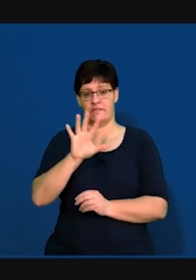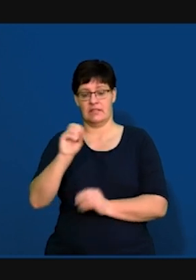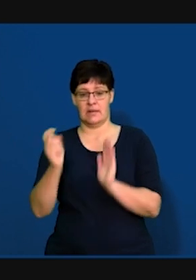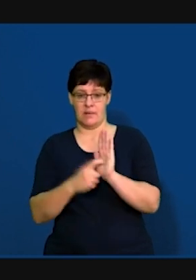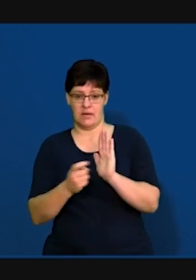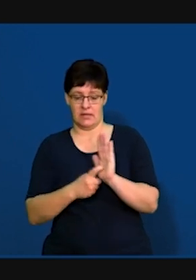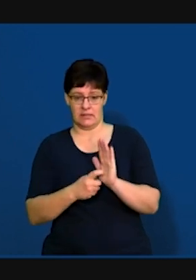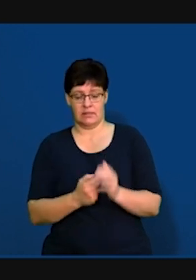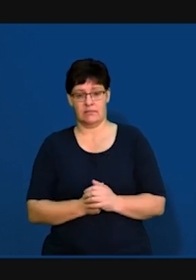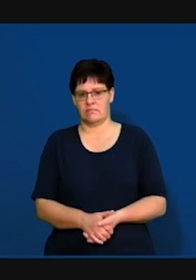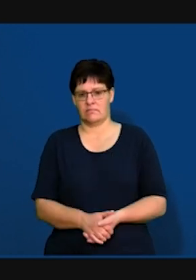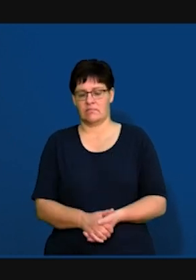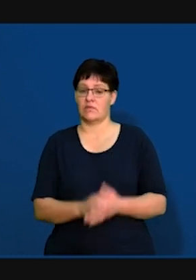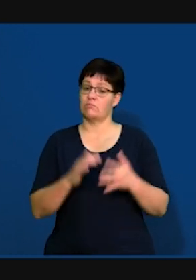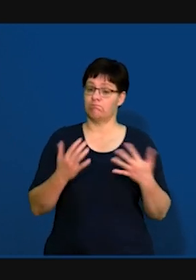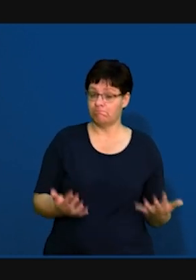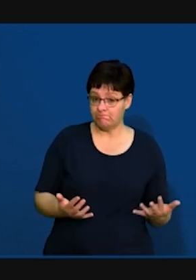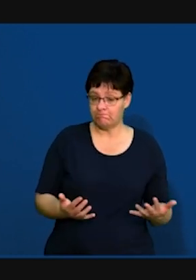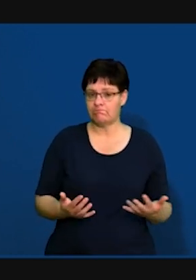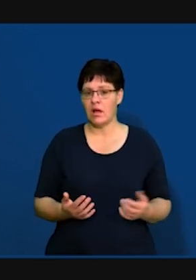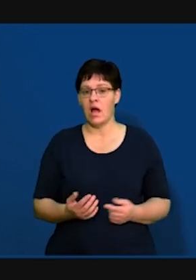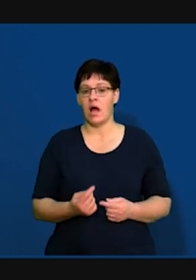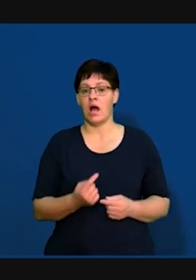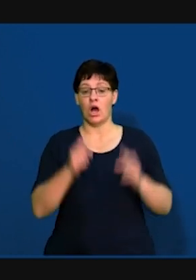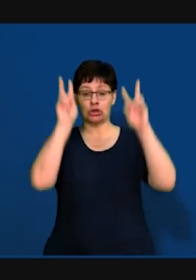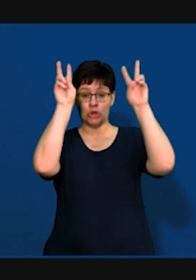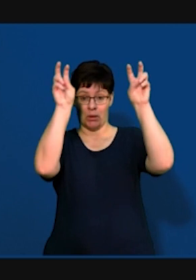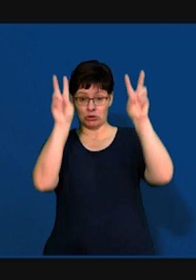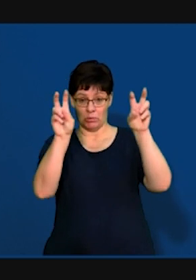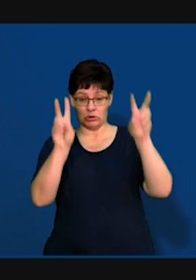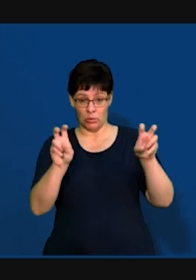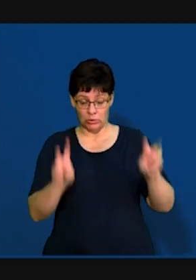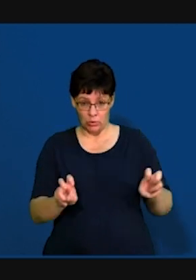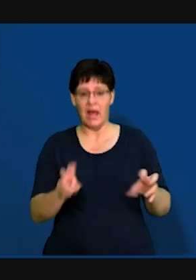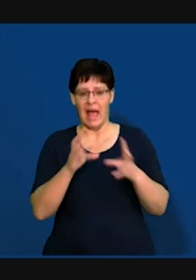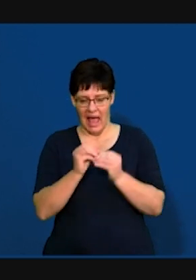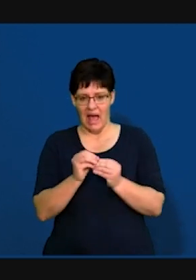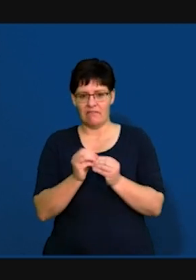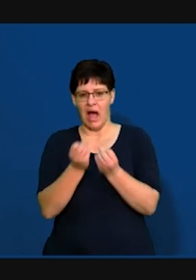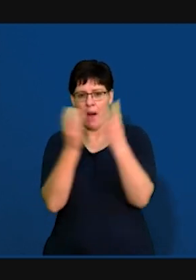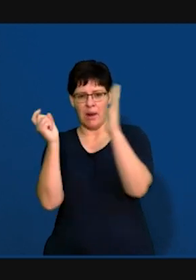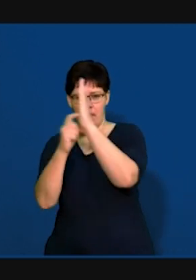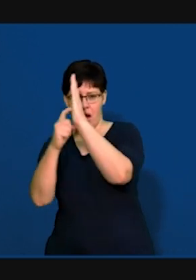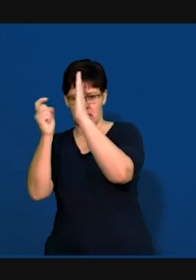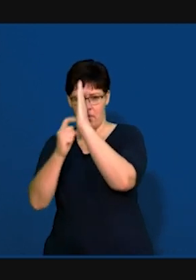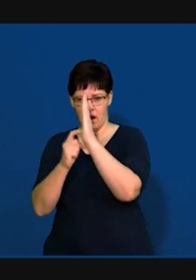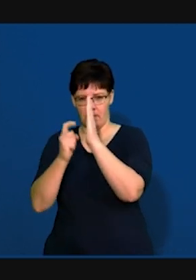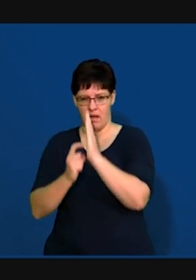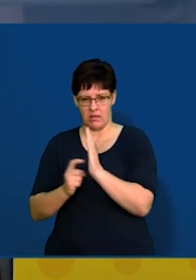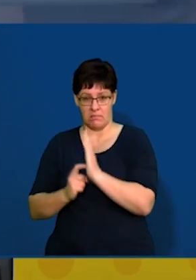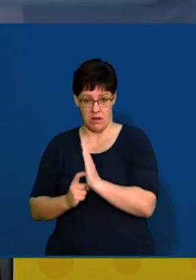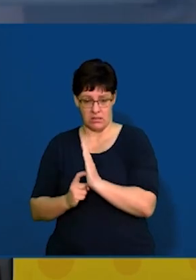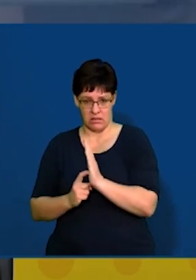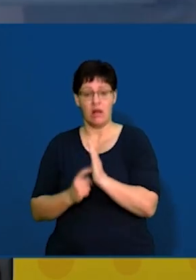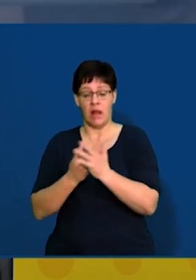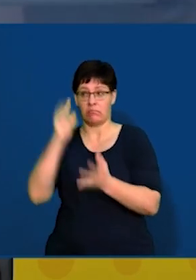right? So each one of these topics, they definitely carry, different weight, which contributes to the